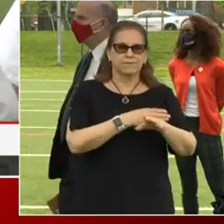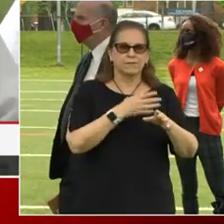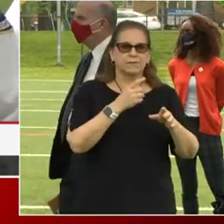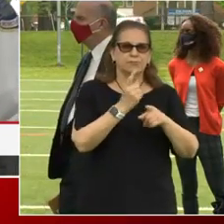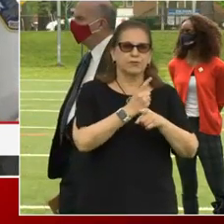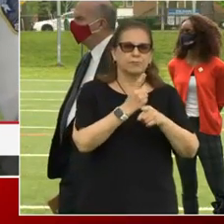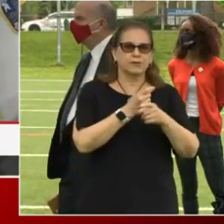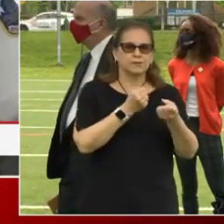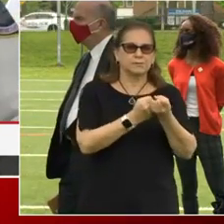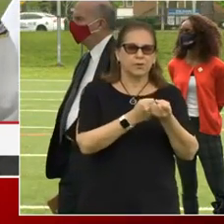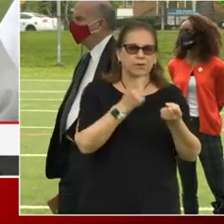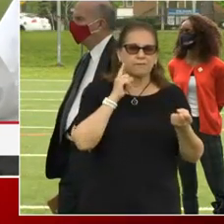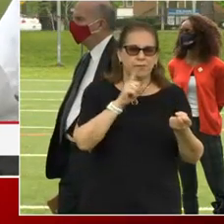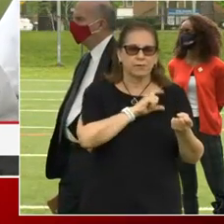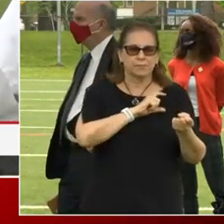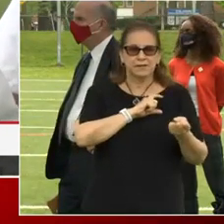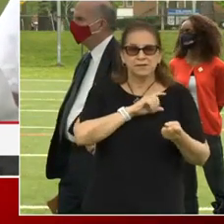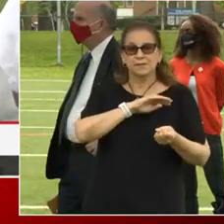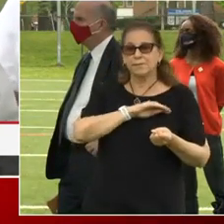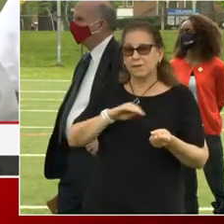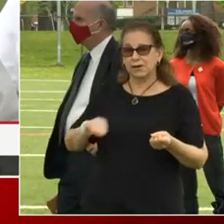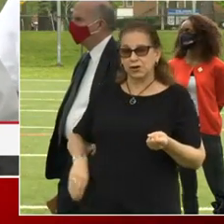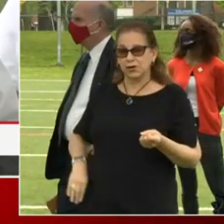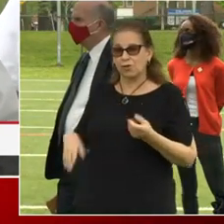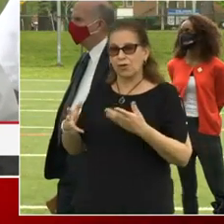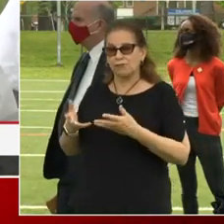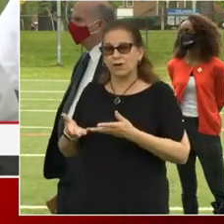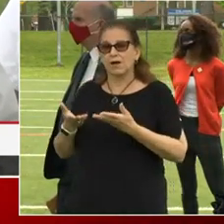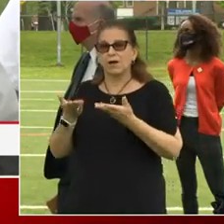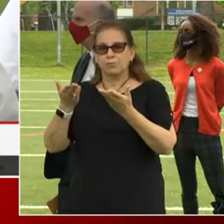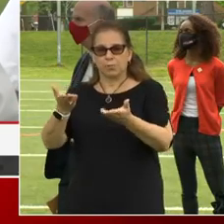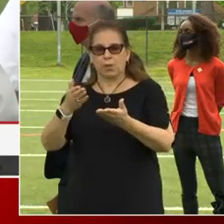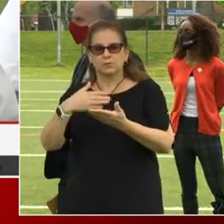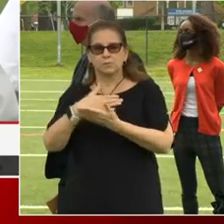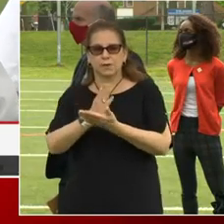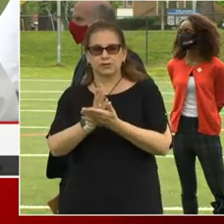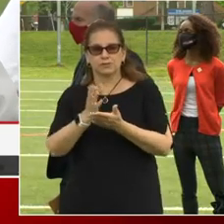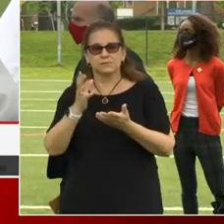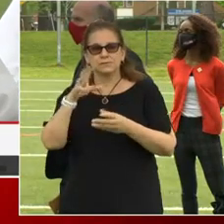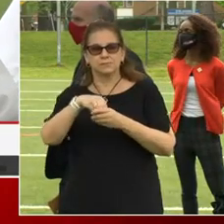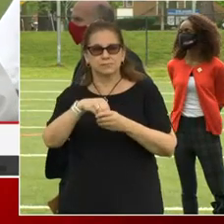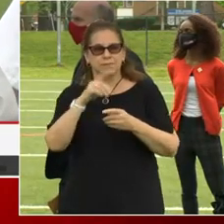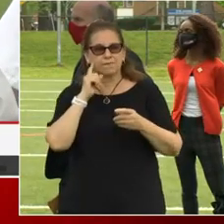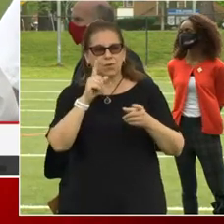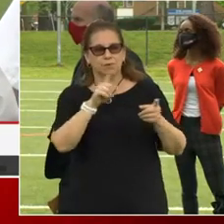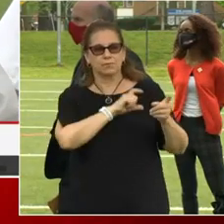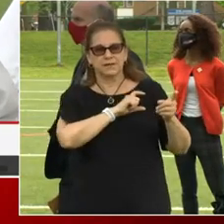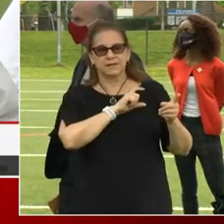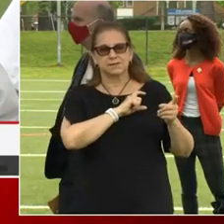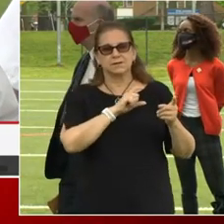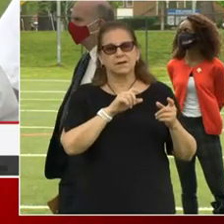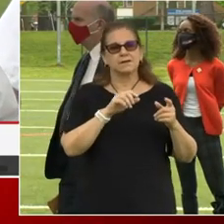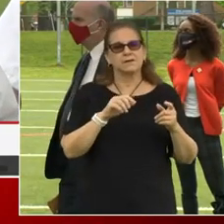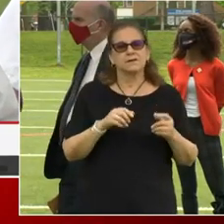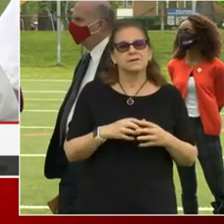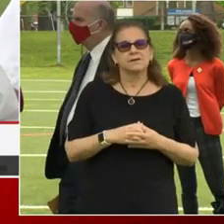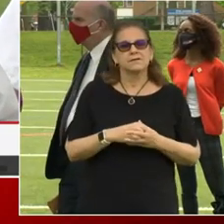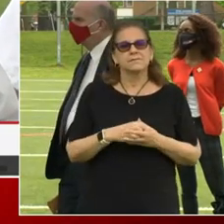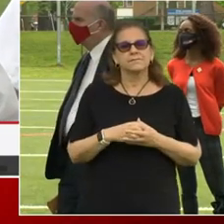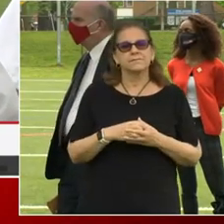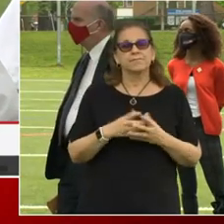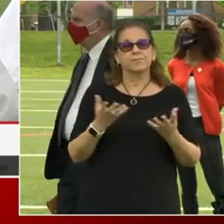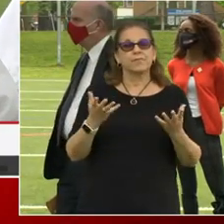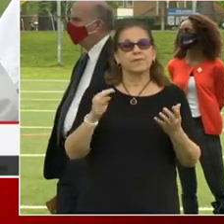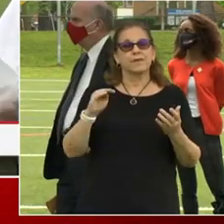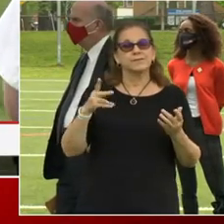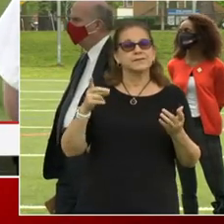the mayor presented a budget for the Metropolitan Police Department at the beginning of the budget cycle to say, hey, this is what the Metropolitan Police Department needs to